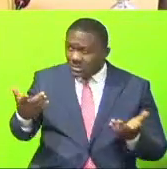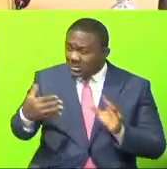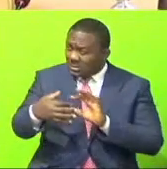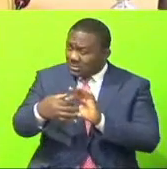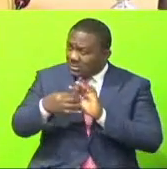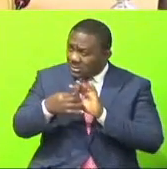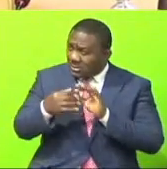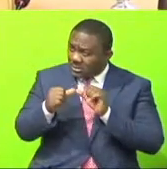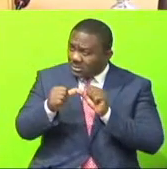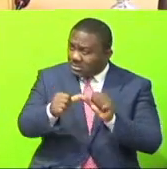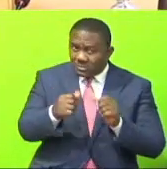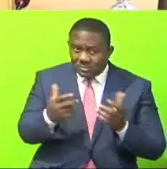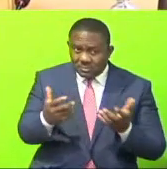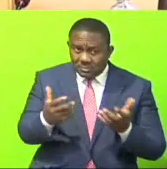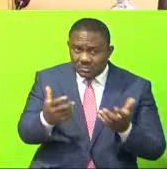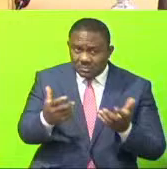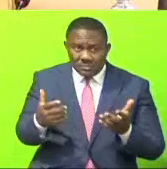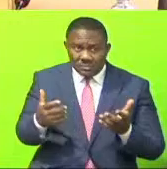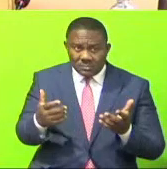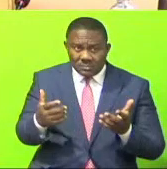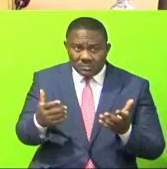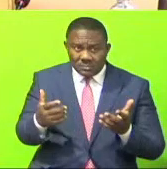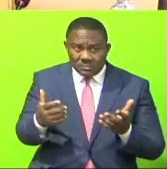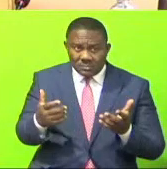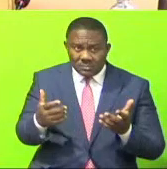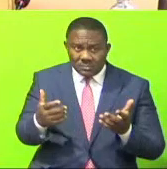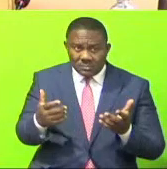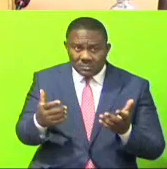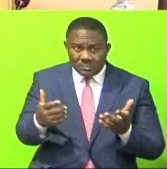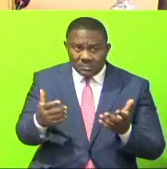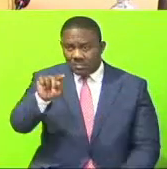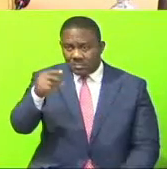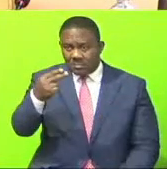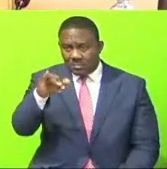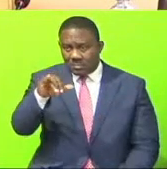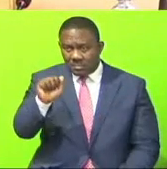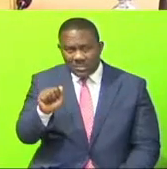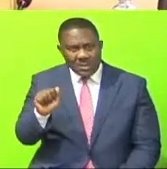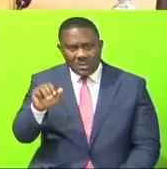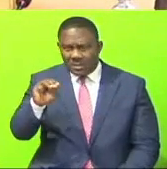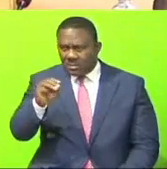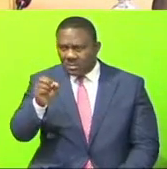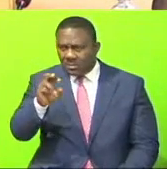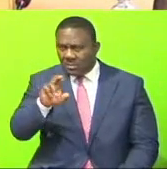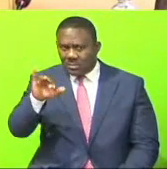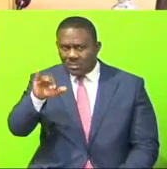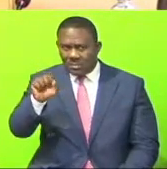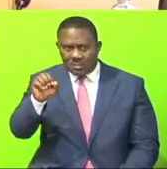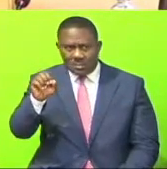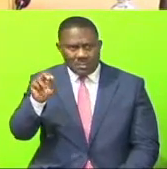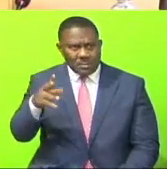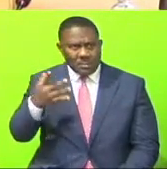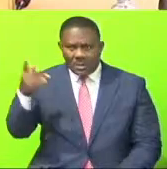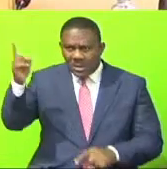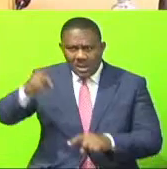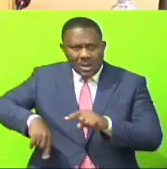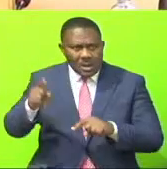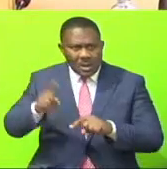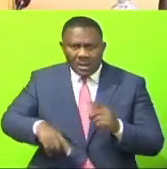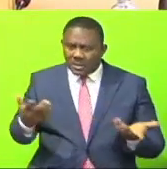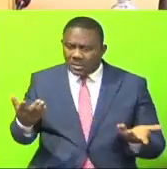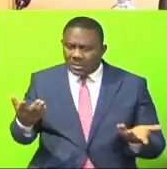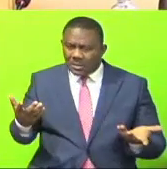constitution, Cynthia Mamle Morrison is contesting as an independent candidate. She cannot be a member of your